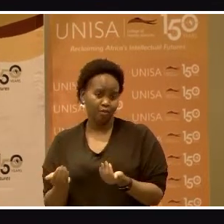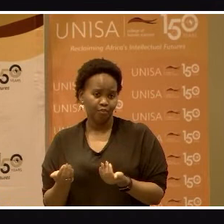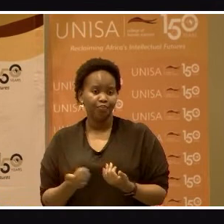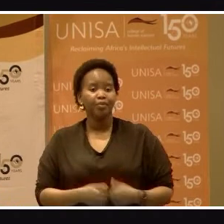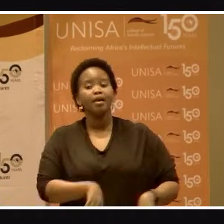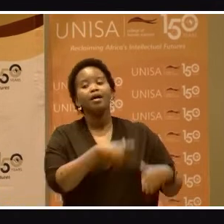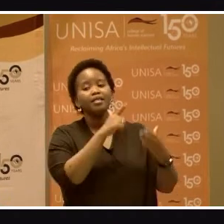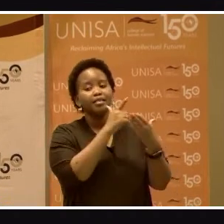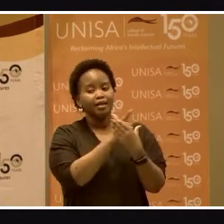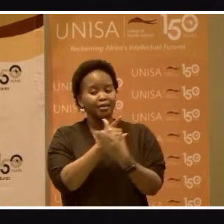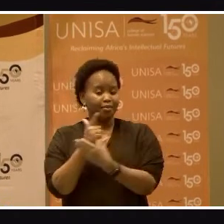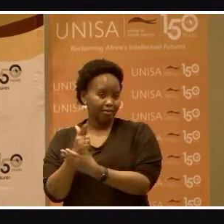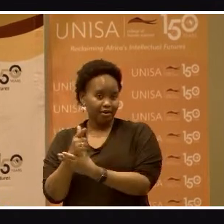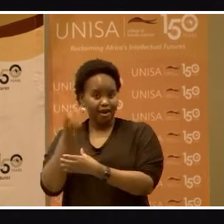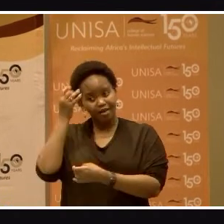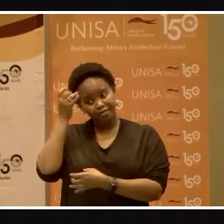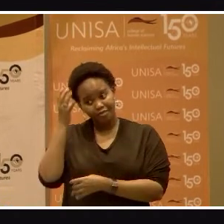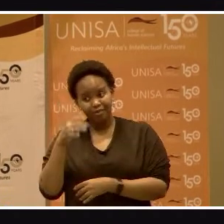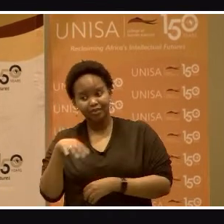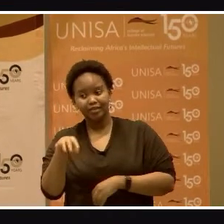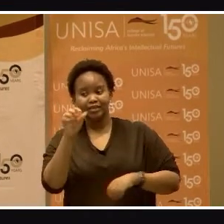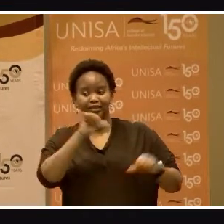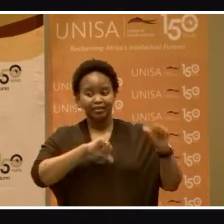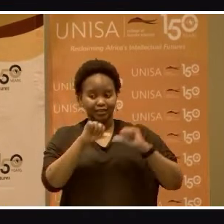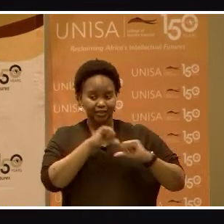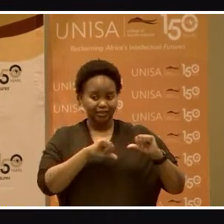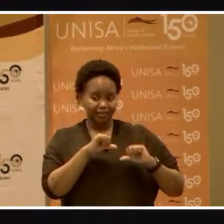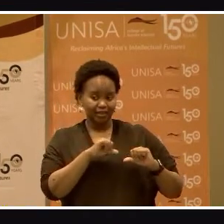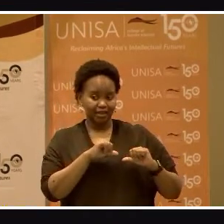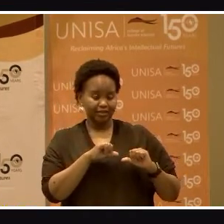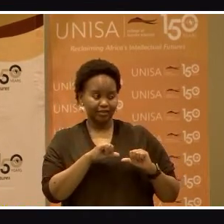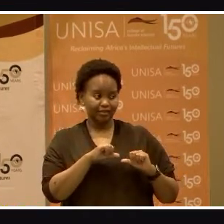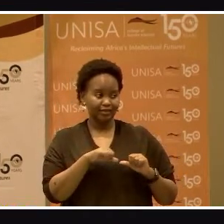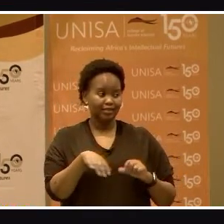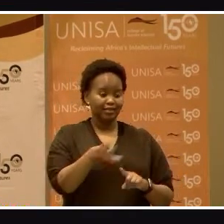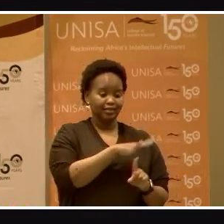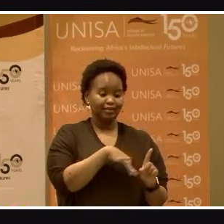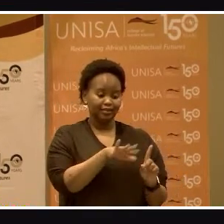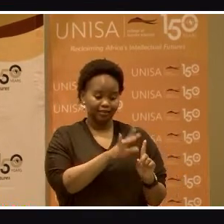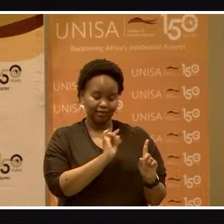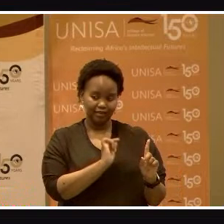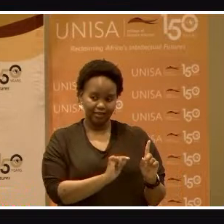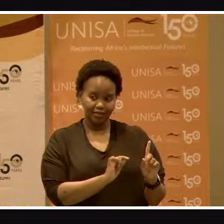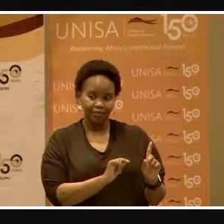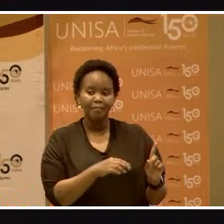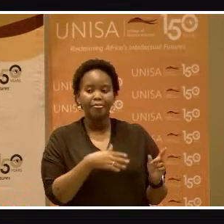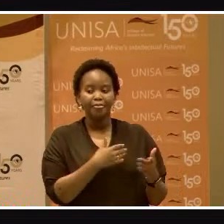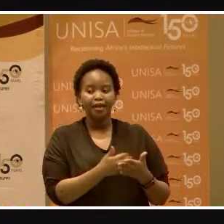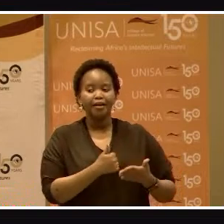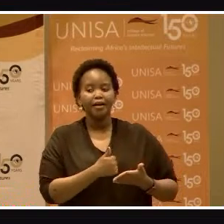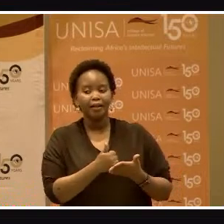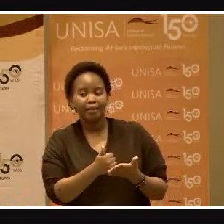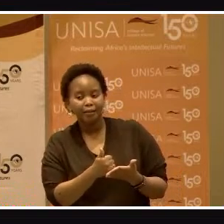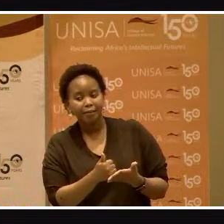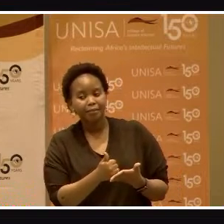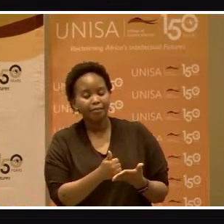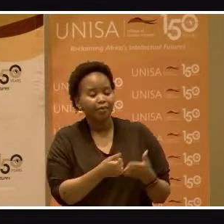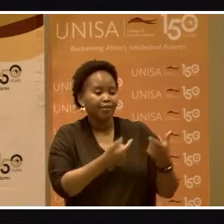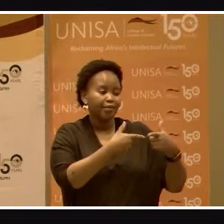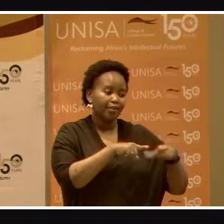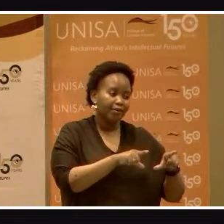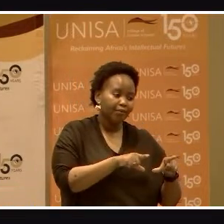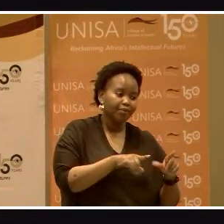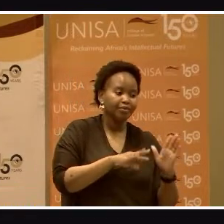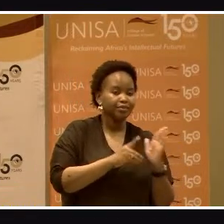language promotion to indigenous language promotion, development, and preservation? 1, collecting and organize